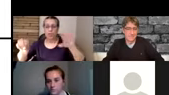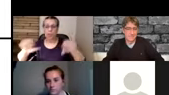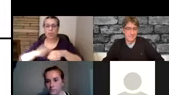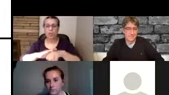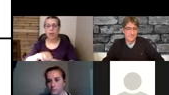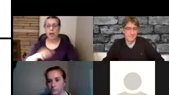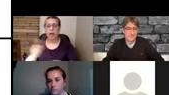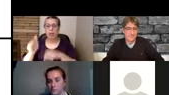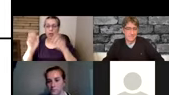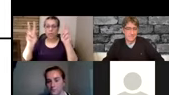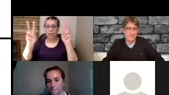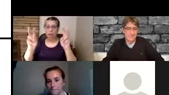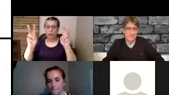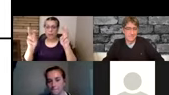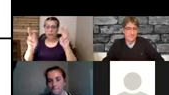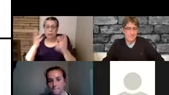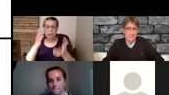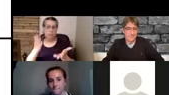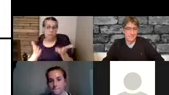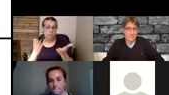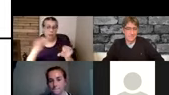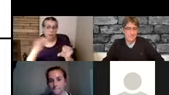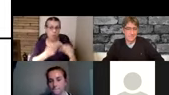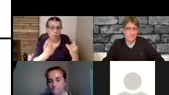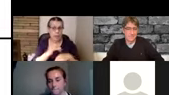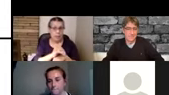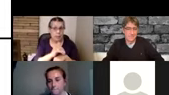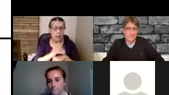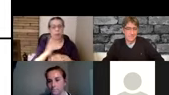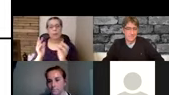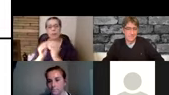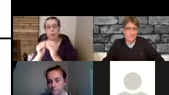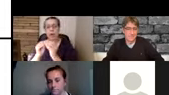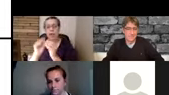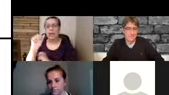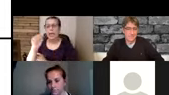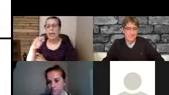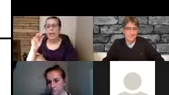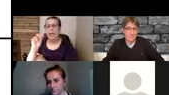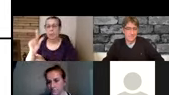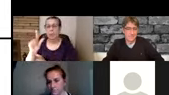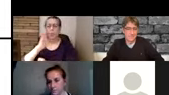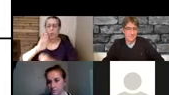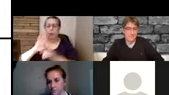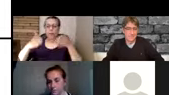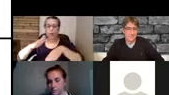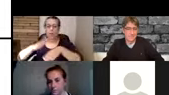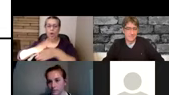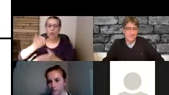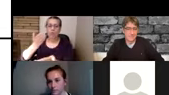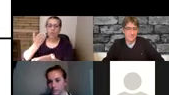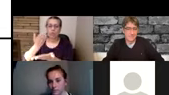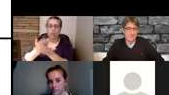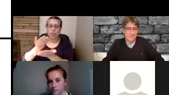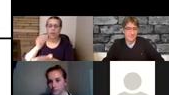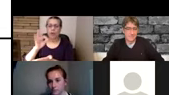that may be of interest if you joined us tonight. In April, we'll be focusing on our proof of payment system, the